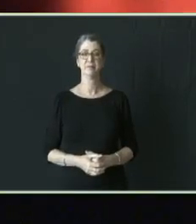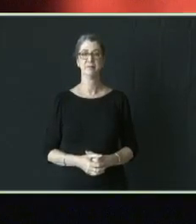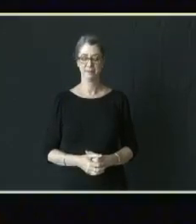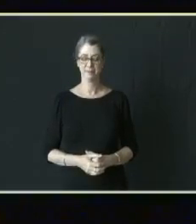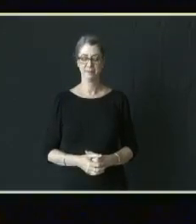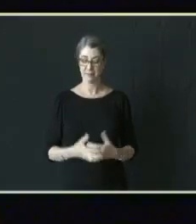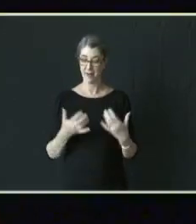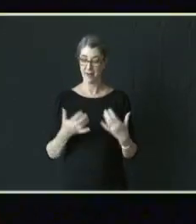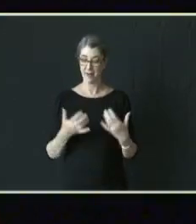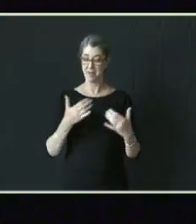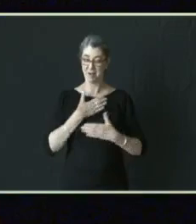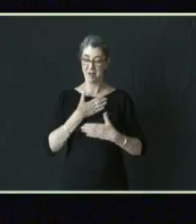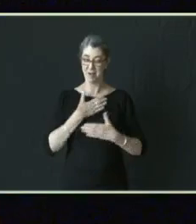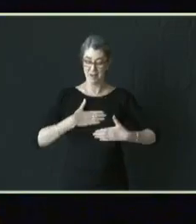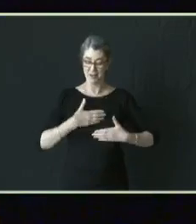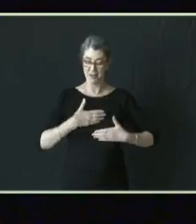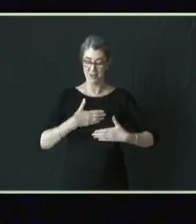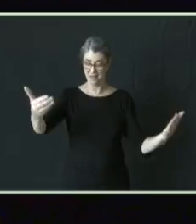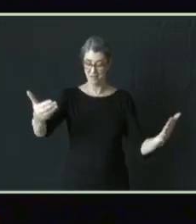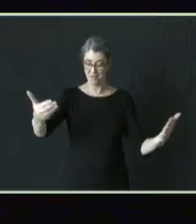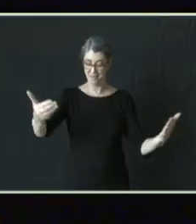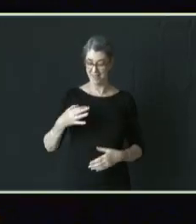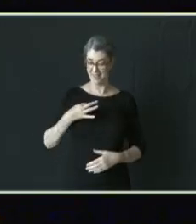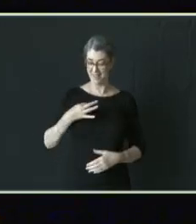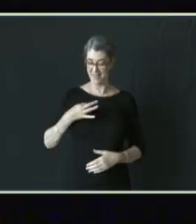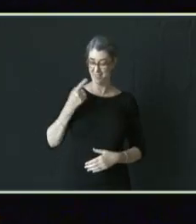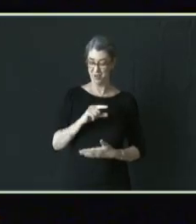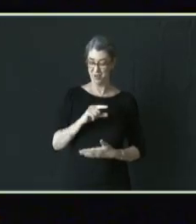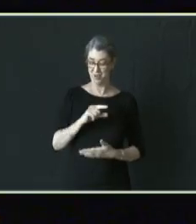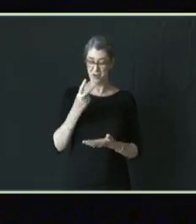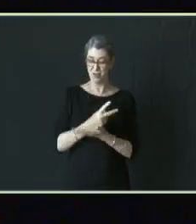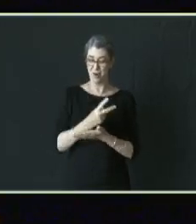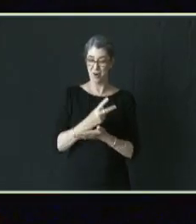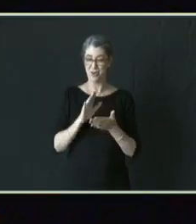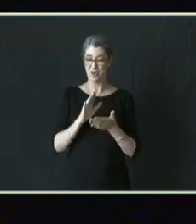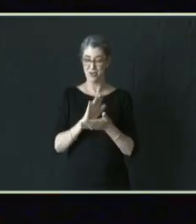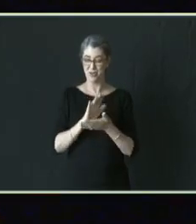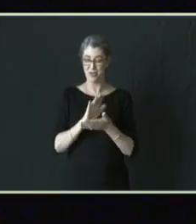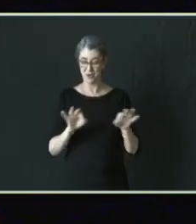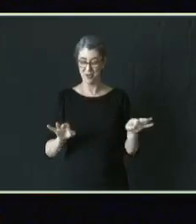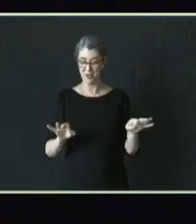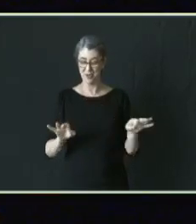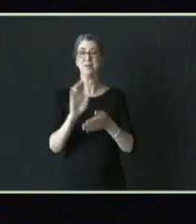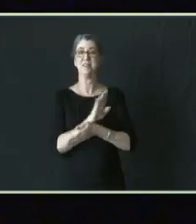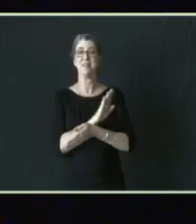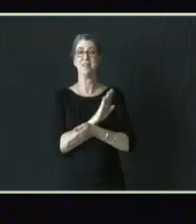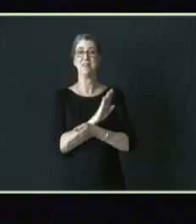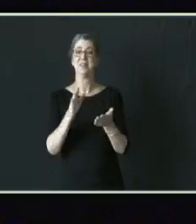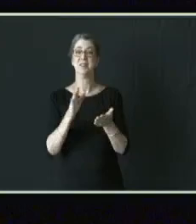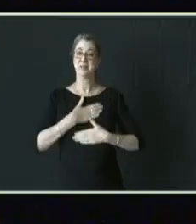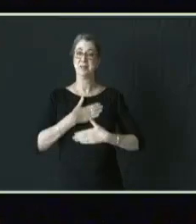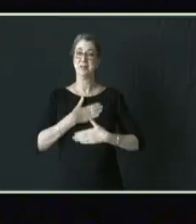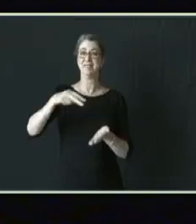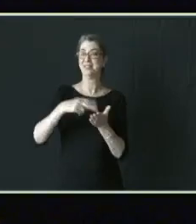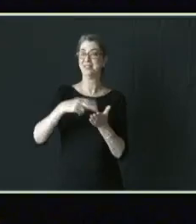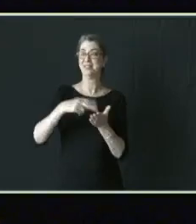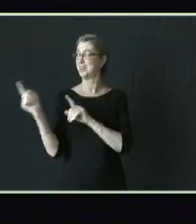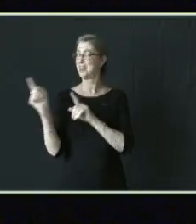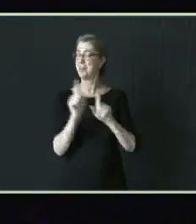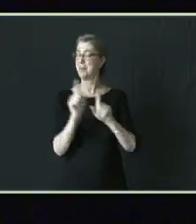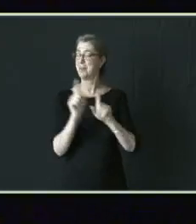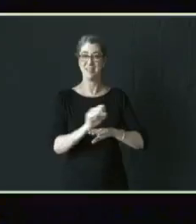It's now my pleasure to invite the candidates for graduate degrees from the School of Business to please rise and approach the stage to